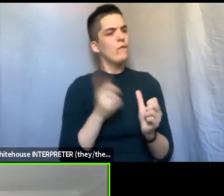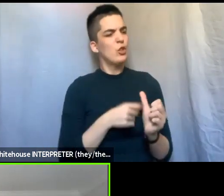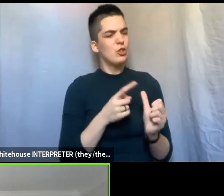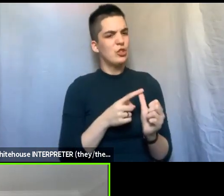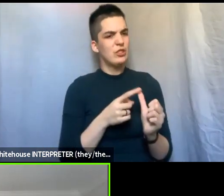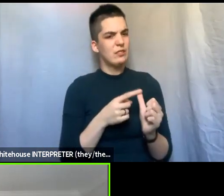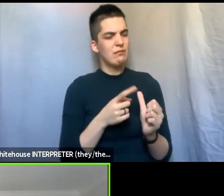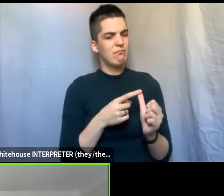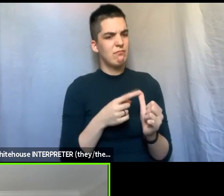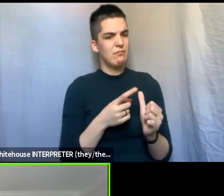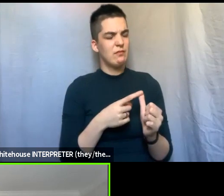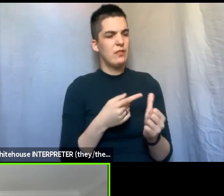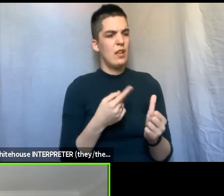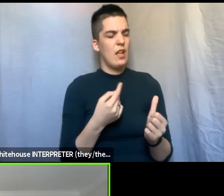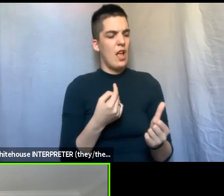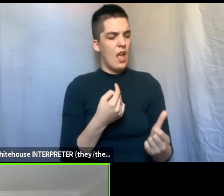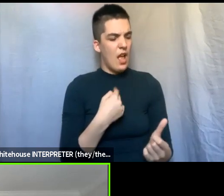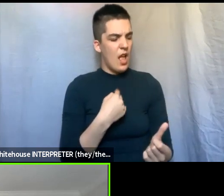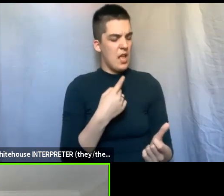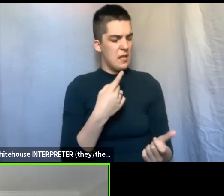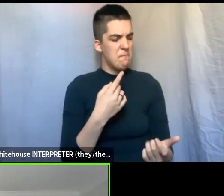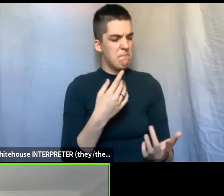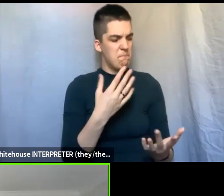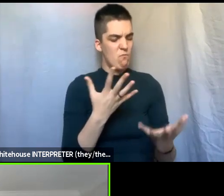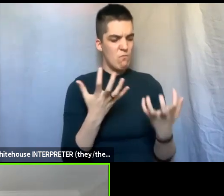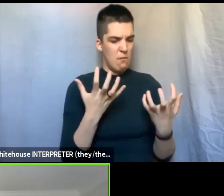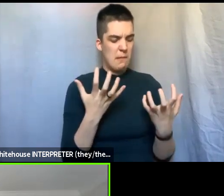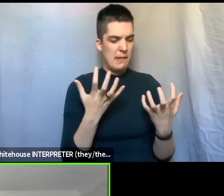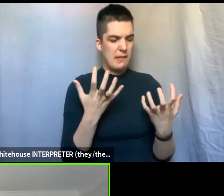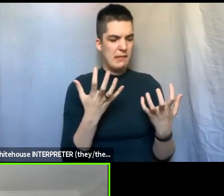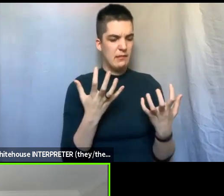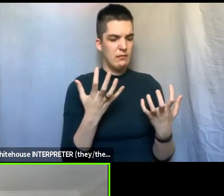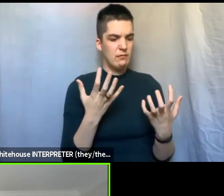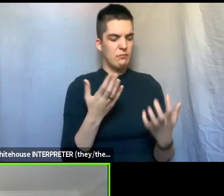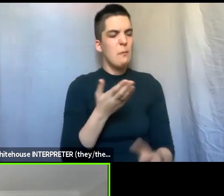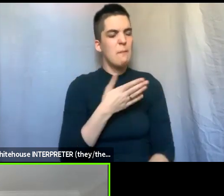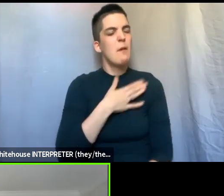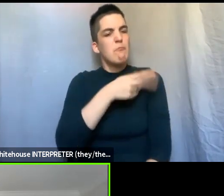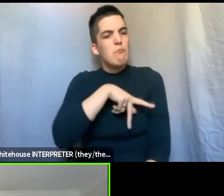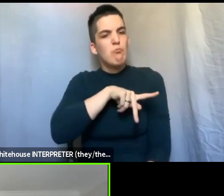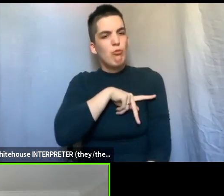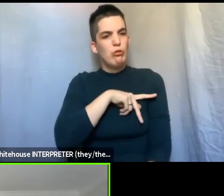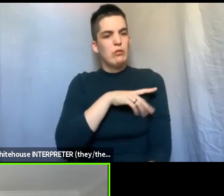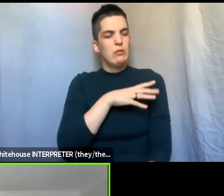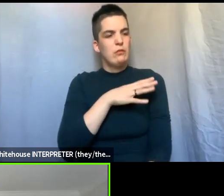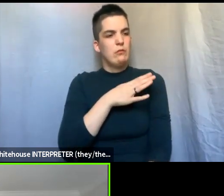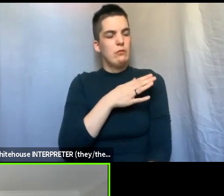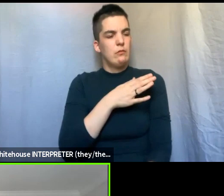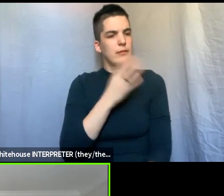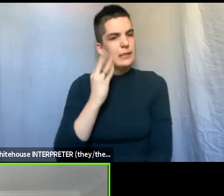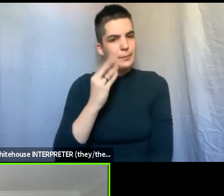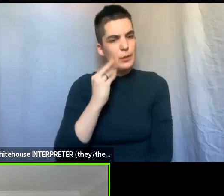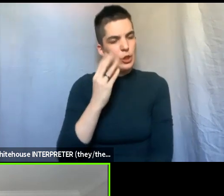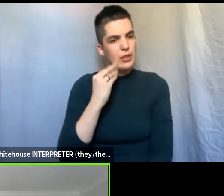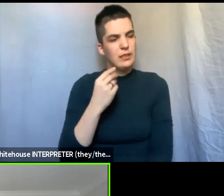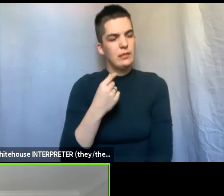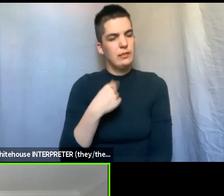is, and I certainly speak from my own personal, deeply personal experience when I say